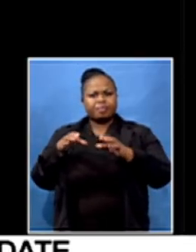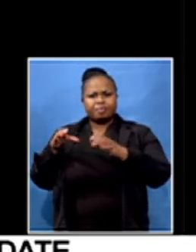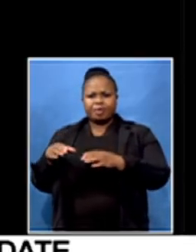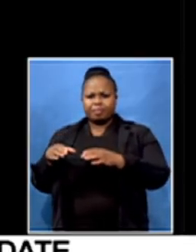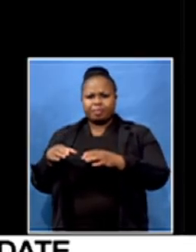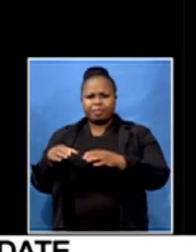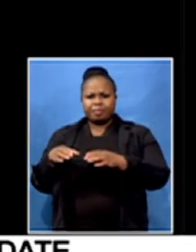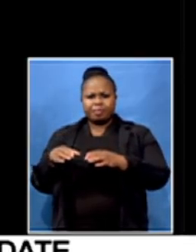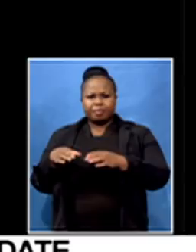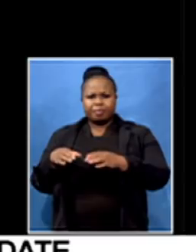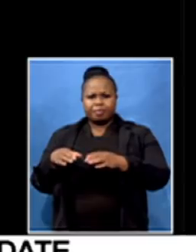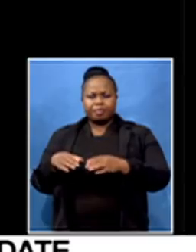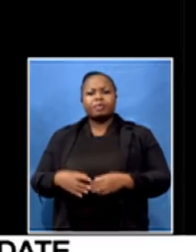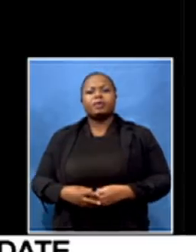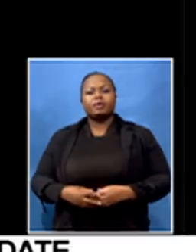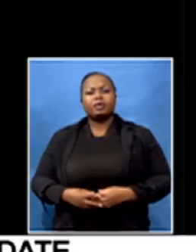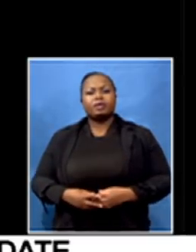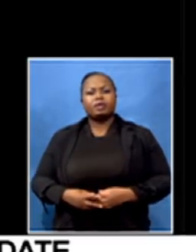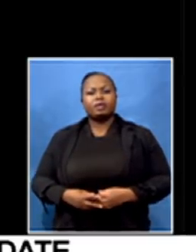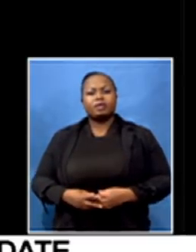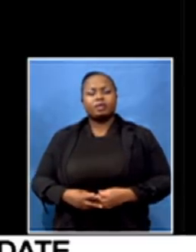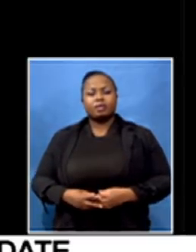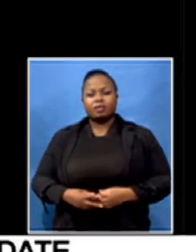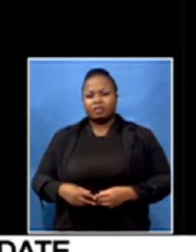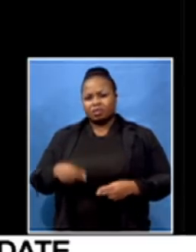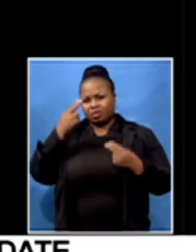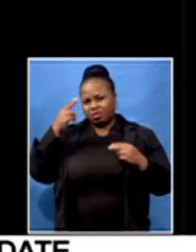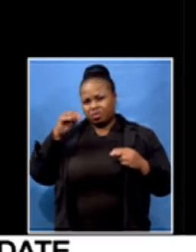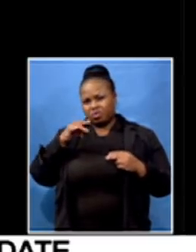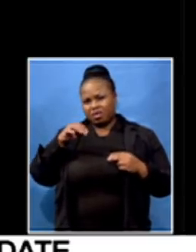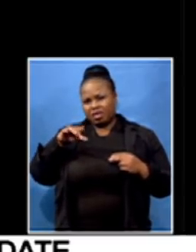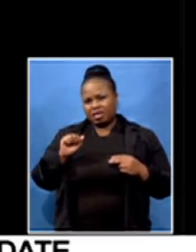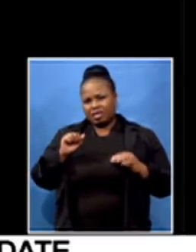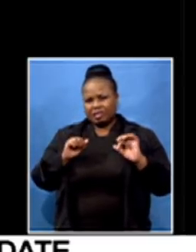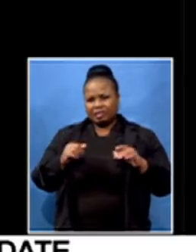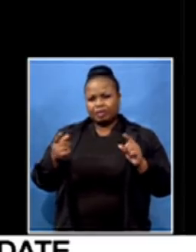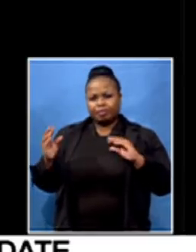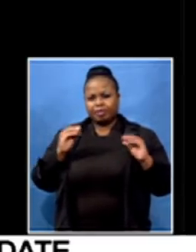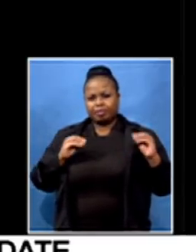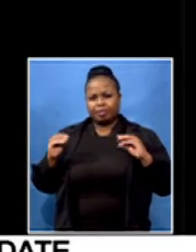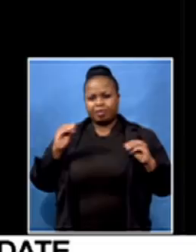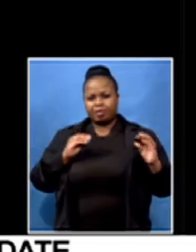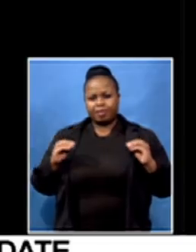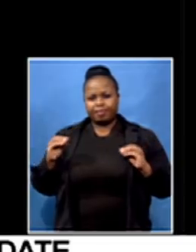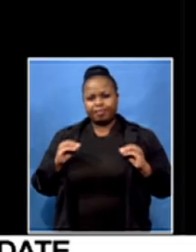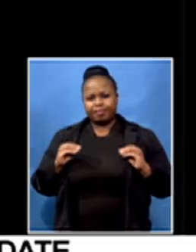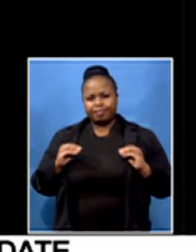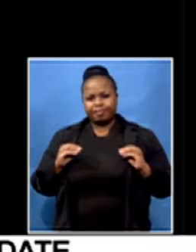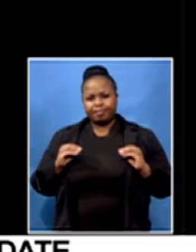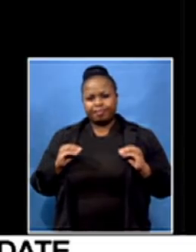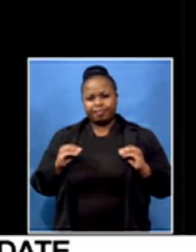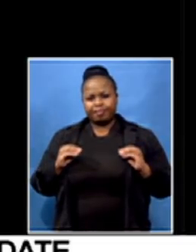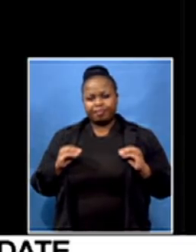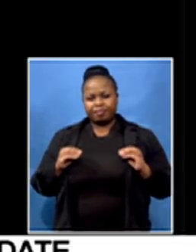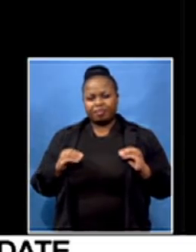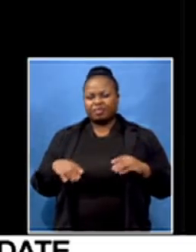them are still with us. Honorable Goya, if you go ahead with that work. If you finish your